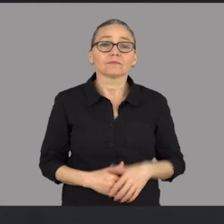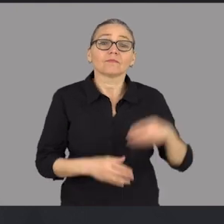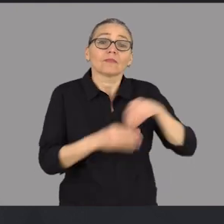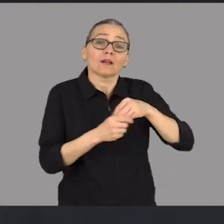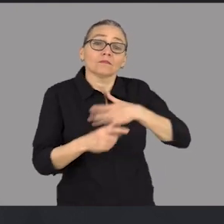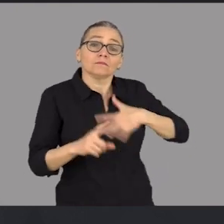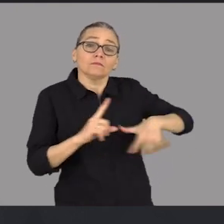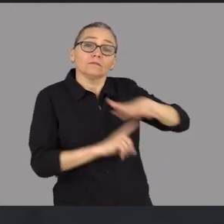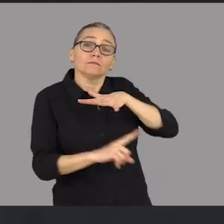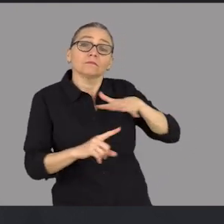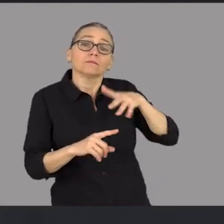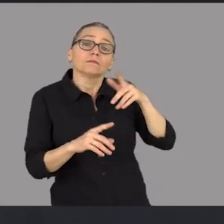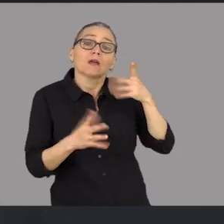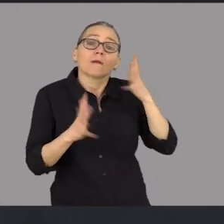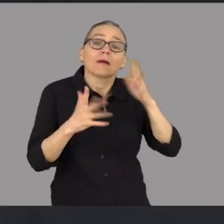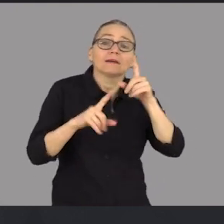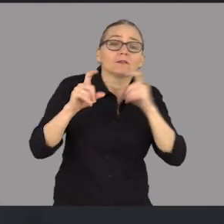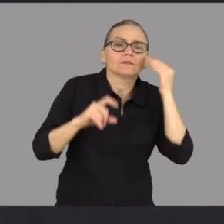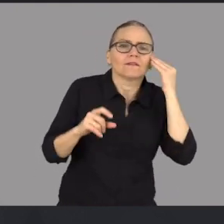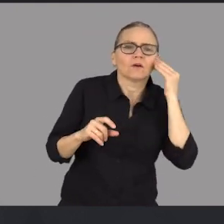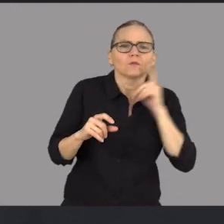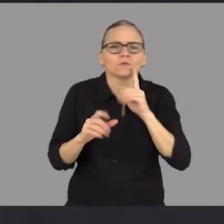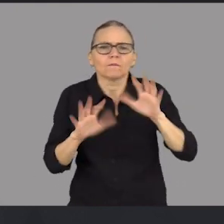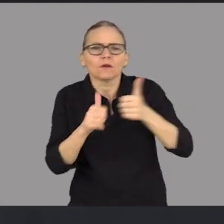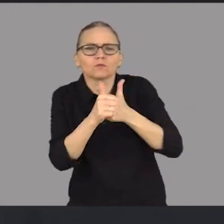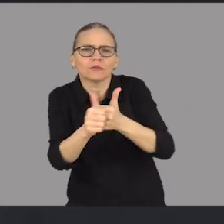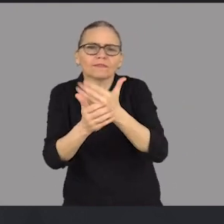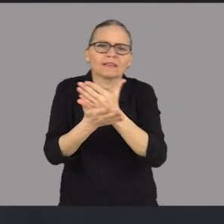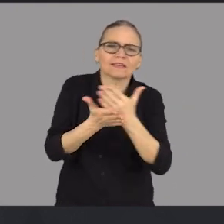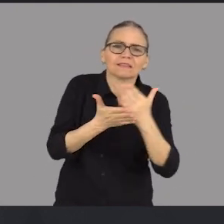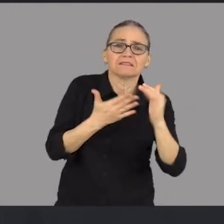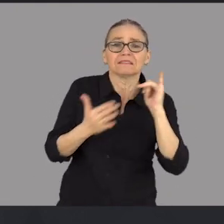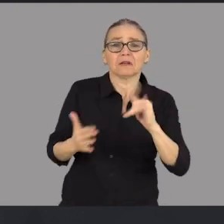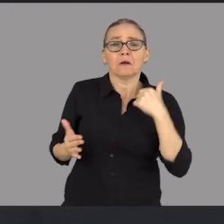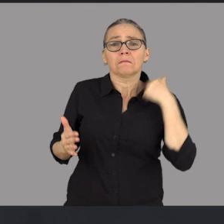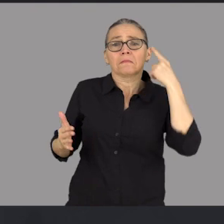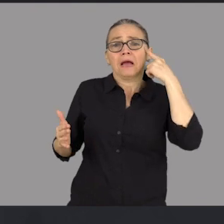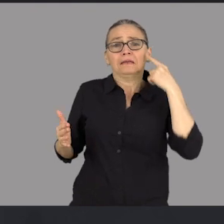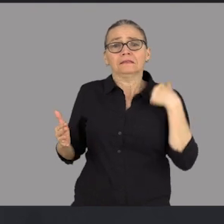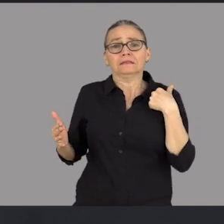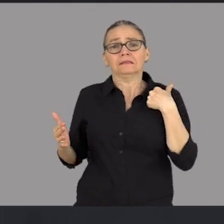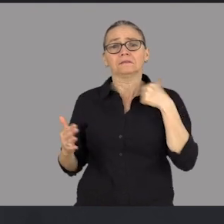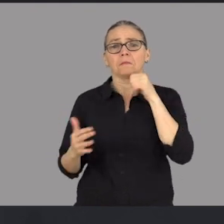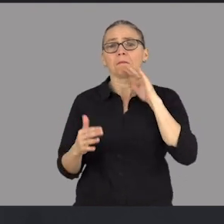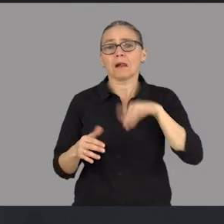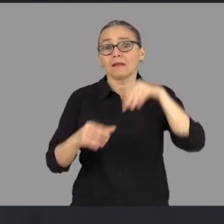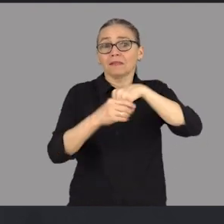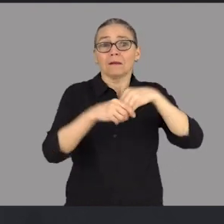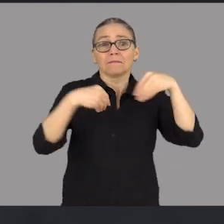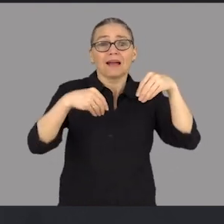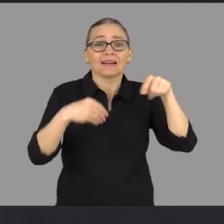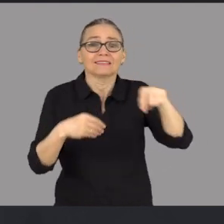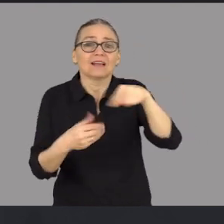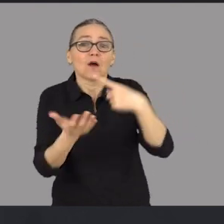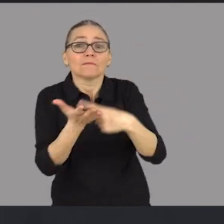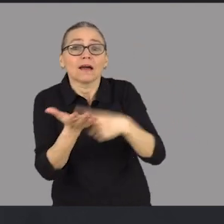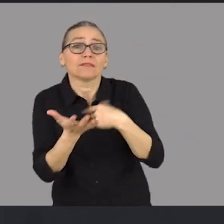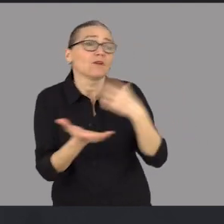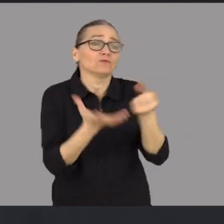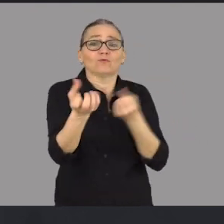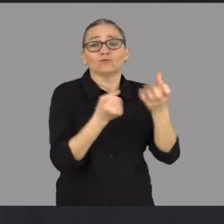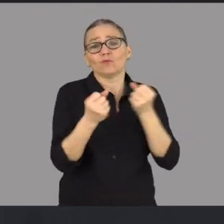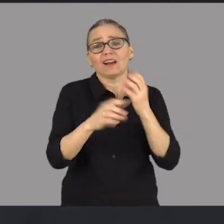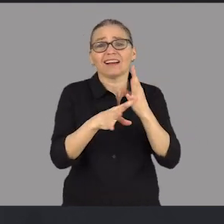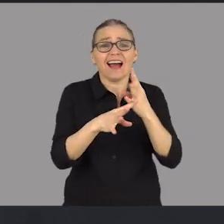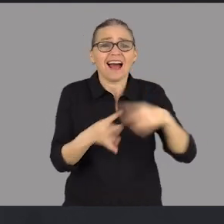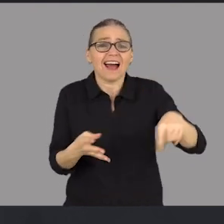And I guess for us as well, I think, how do you track it? I spend a fair bit of time on the sales